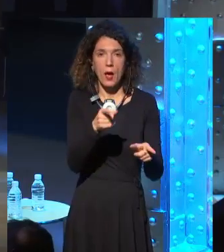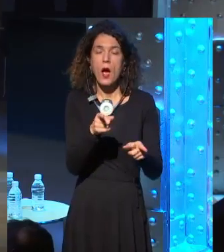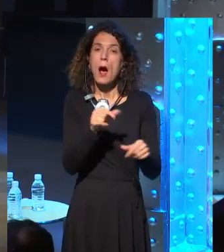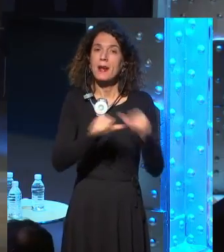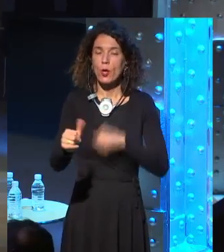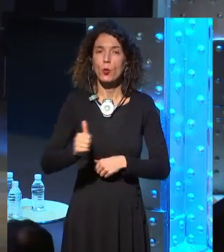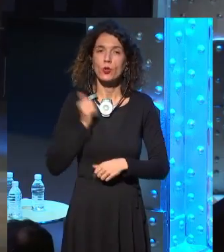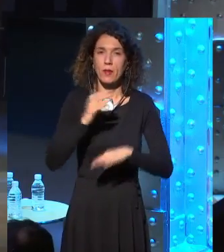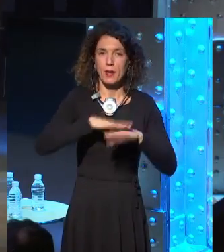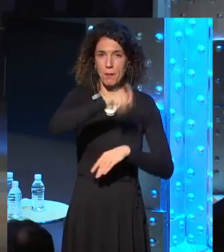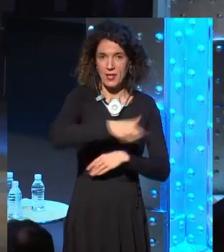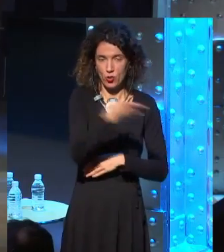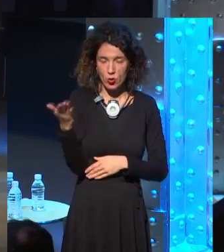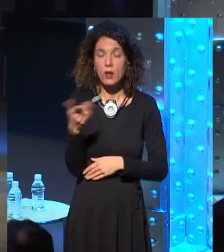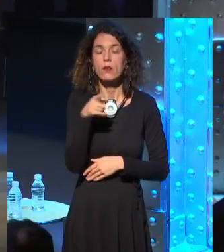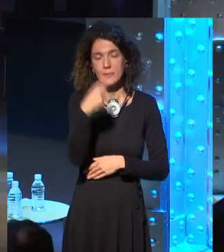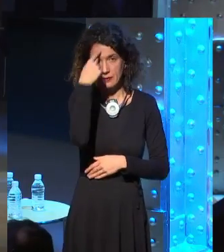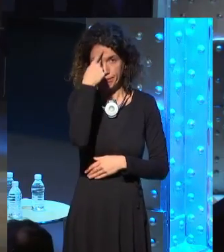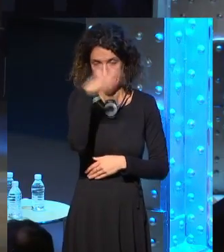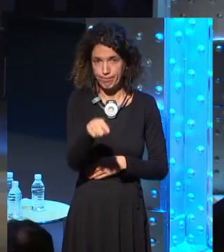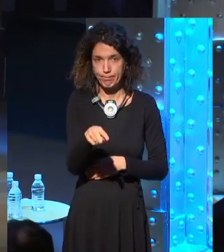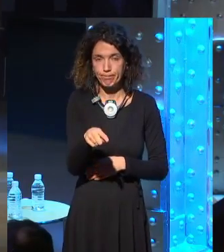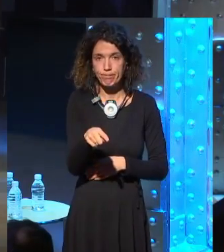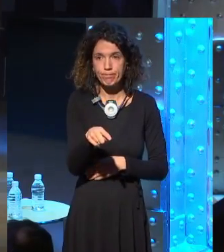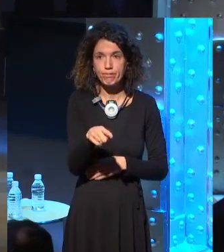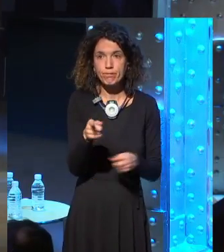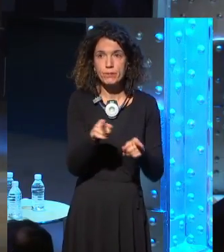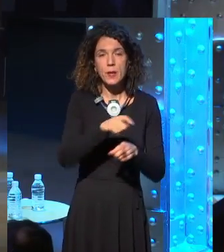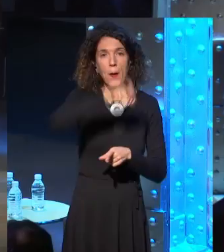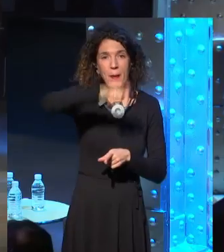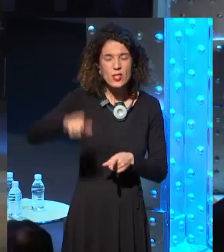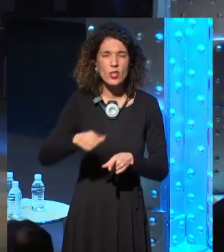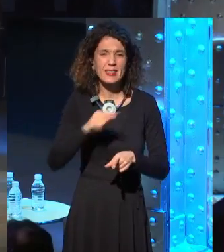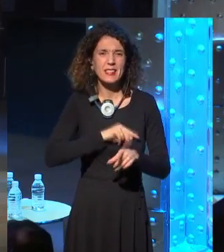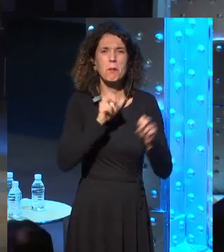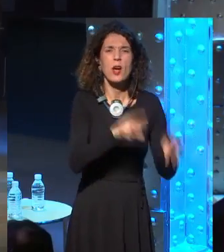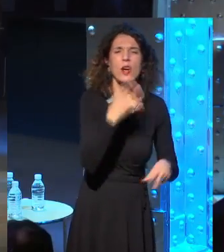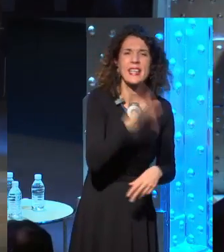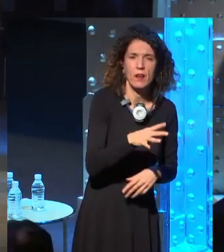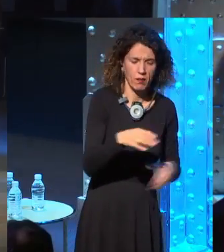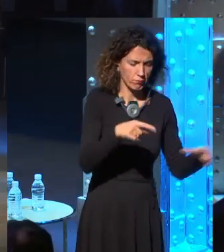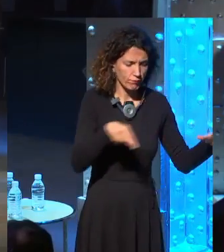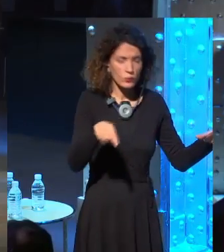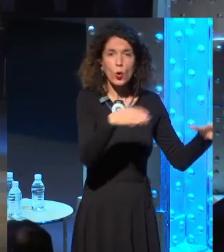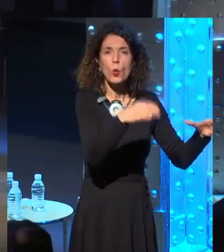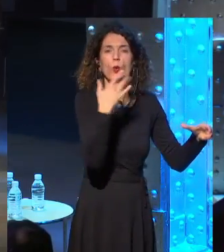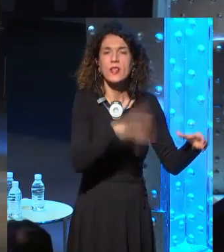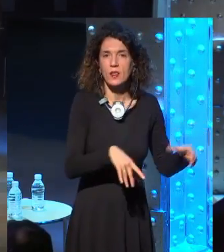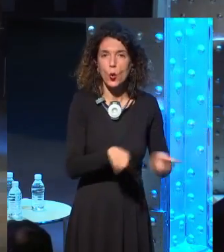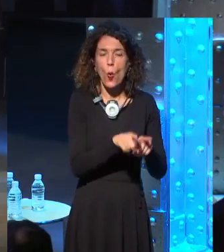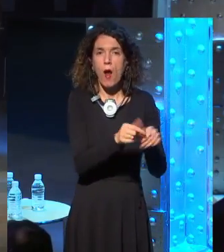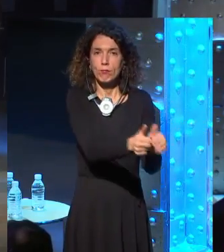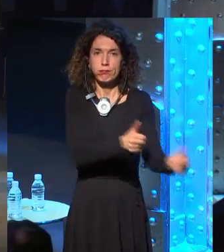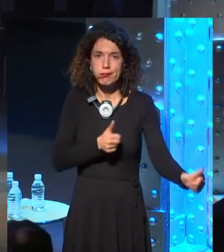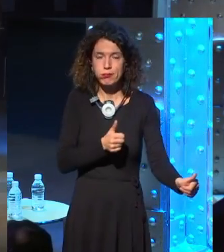to know who are faring worse. How is development going? Who are falling behind? In